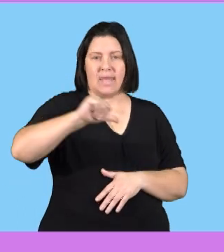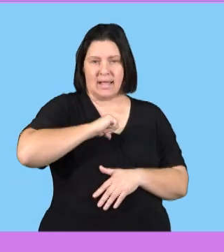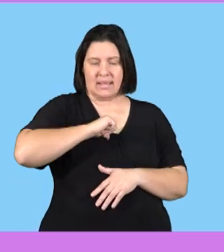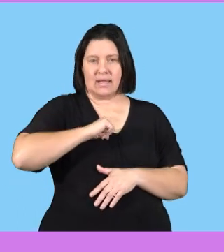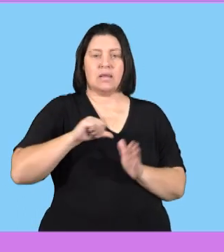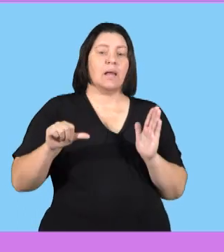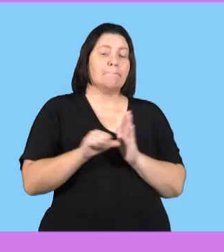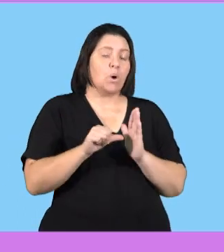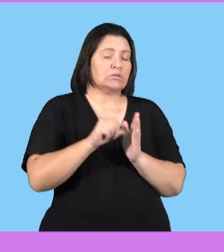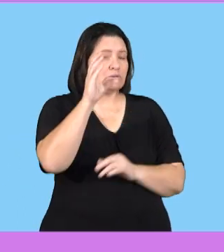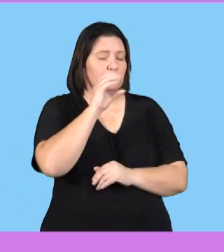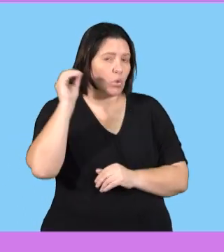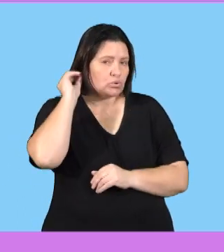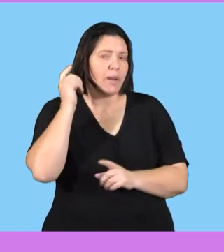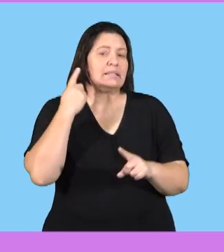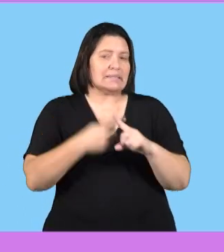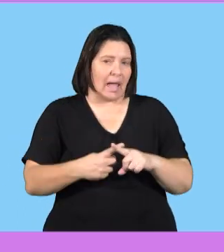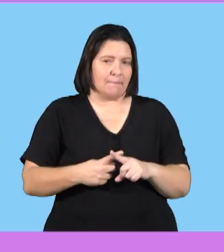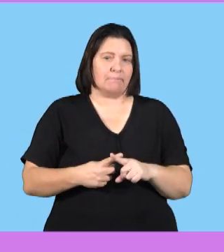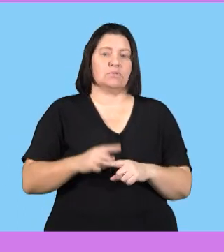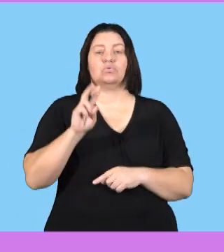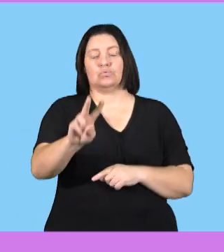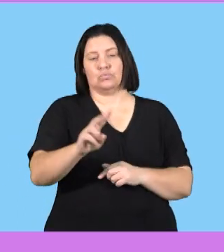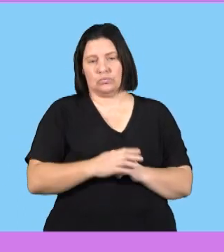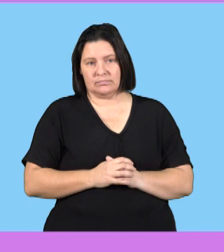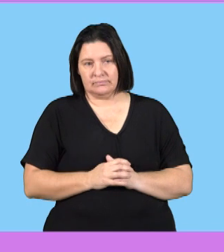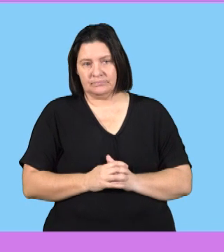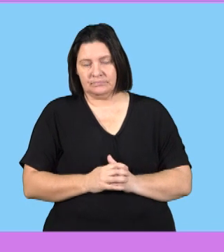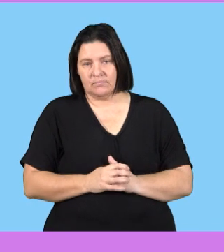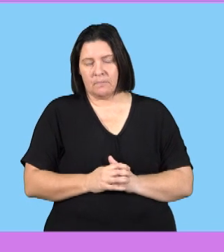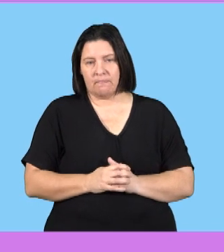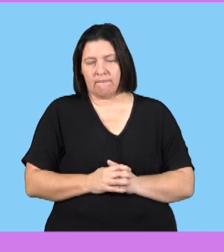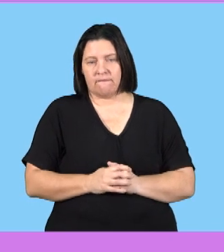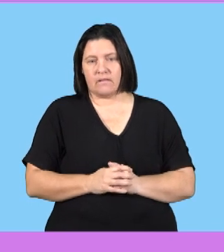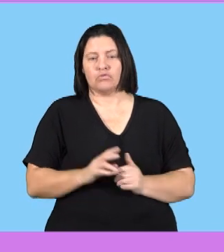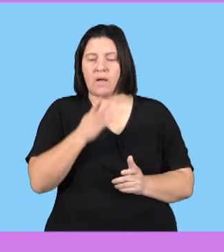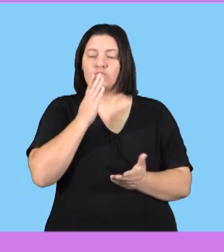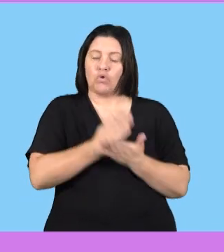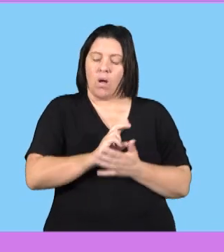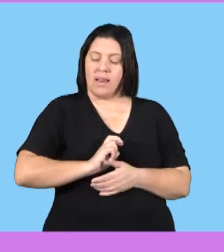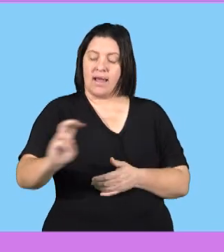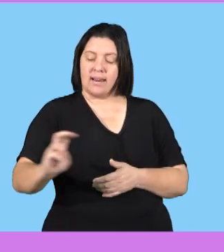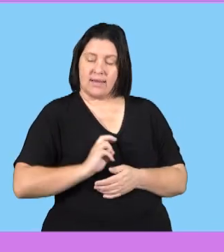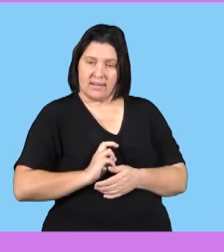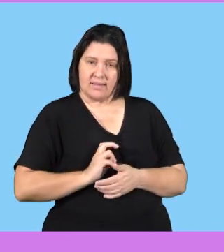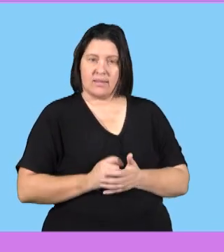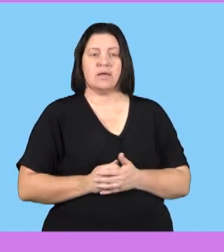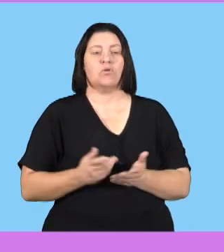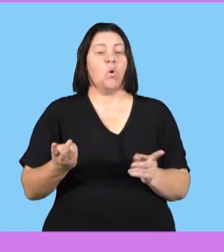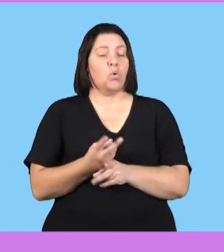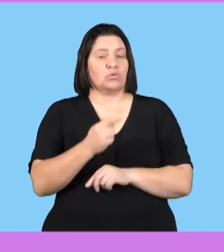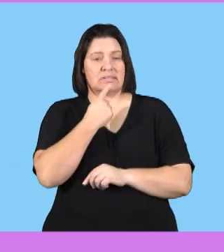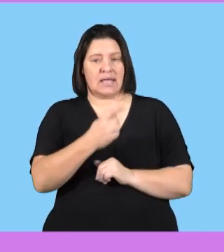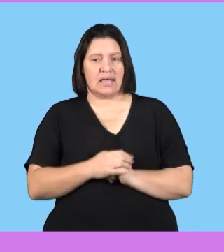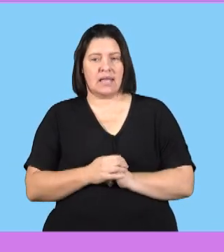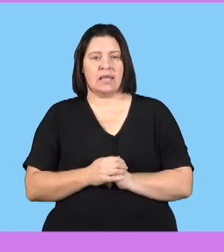going. Very important to note that we have to multiply by 2. Now, that indicates it's a return trip. And then I